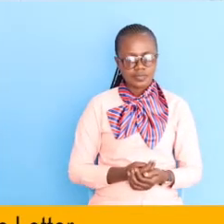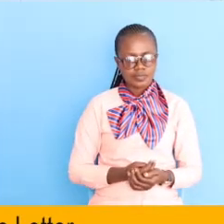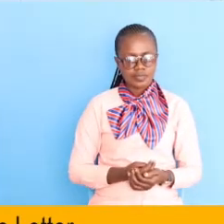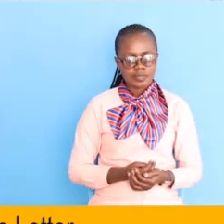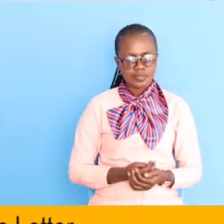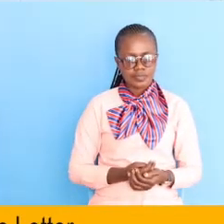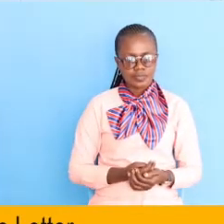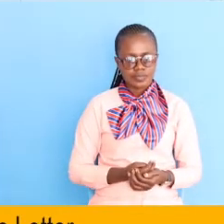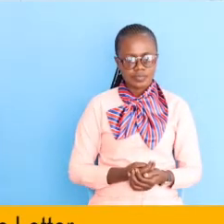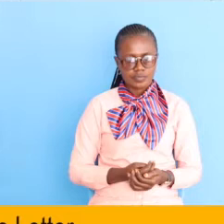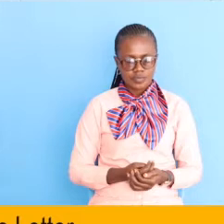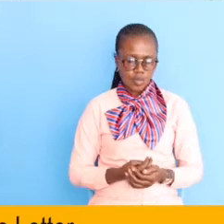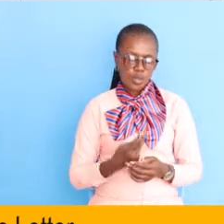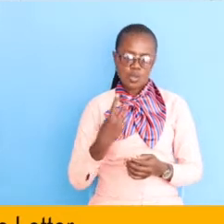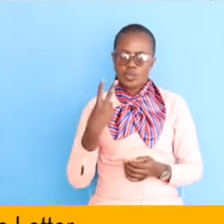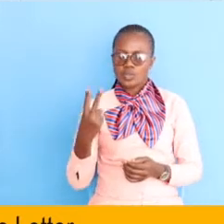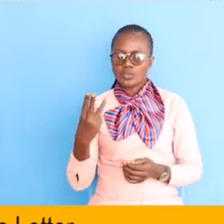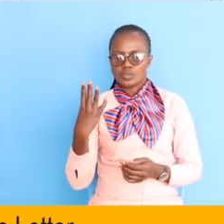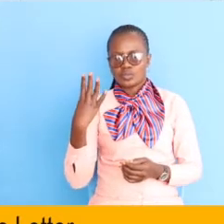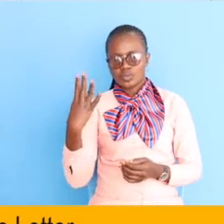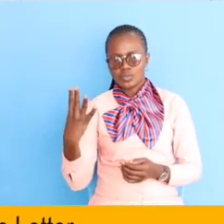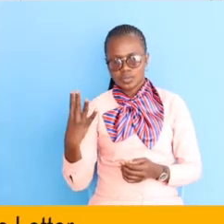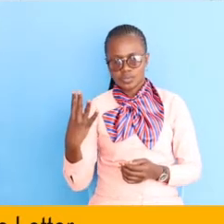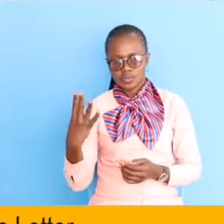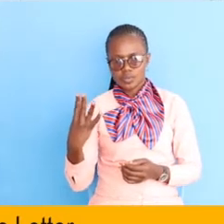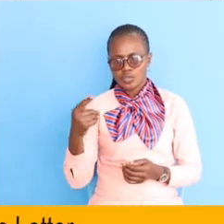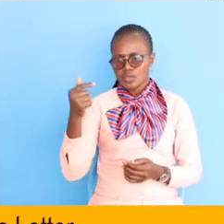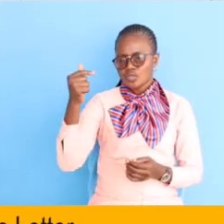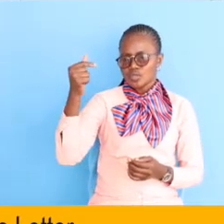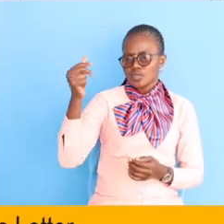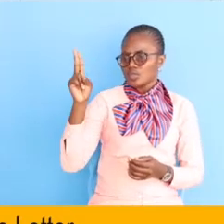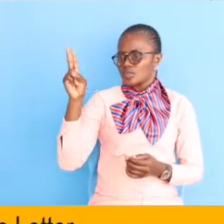It is written on the 24th May 2020.